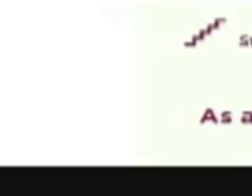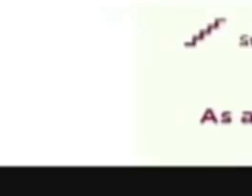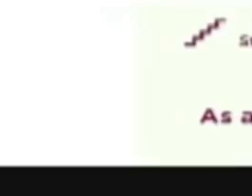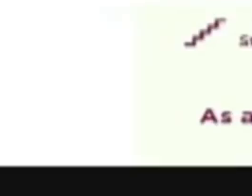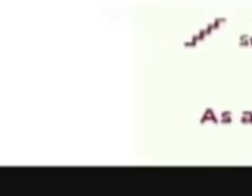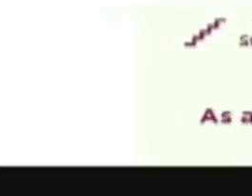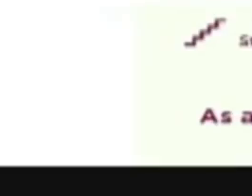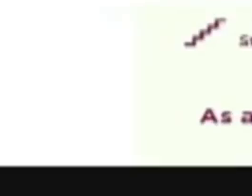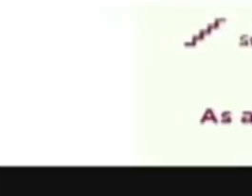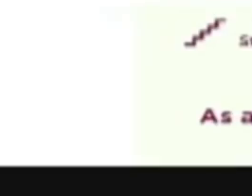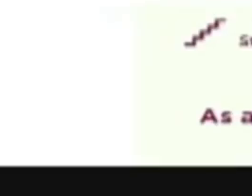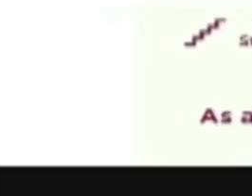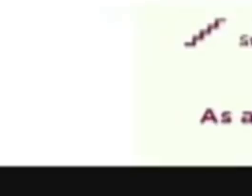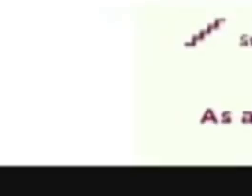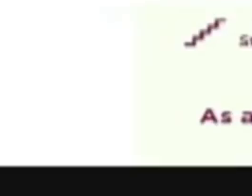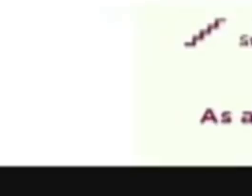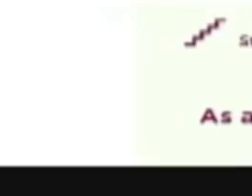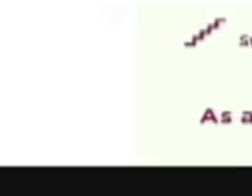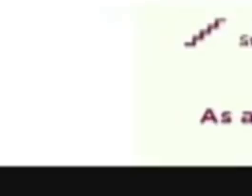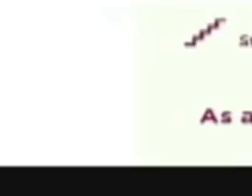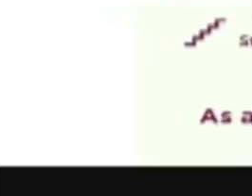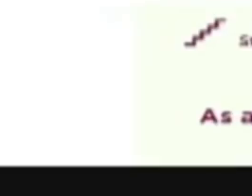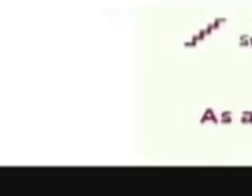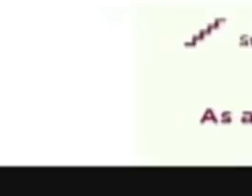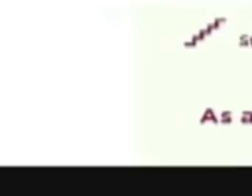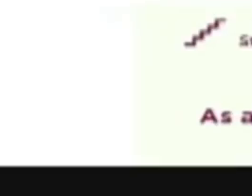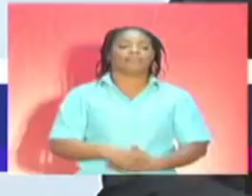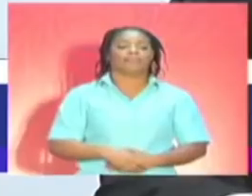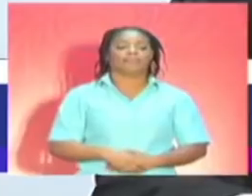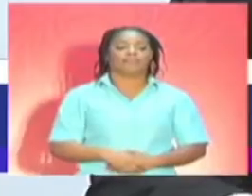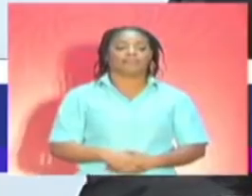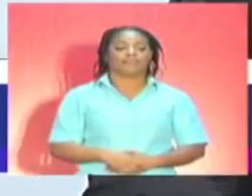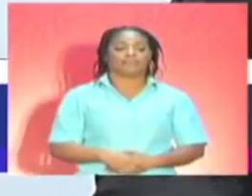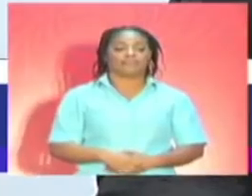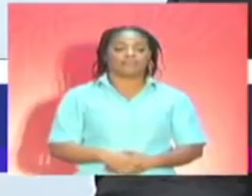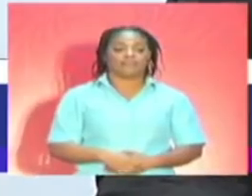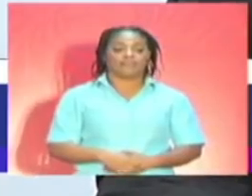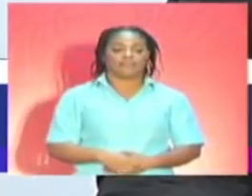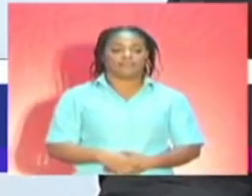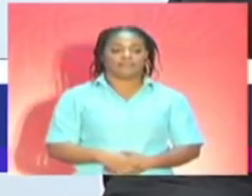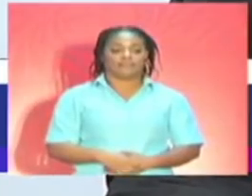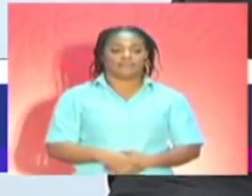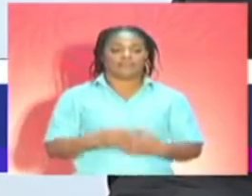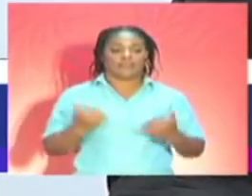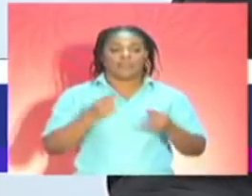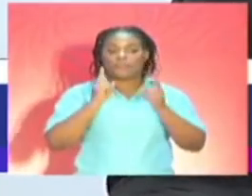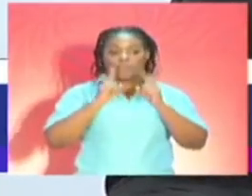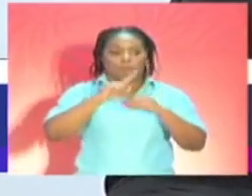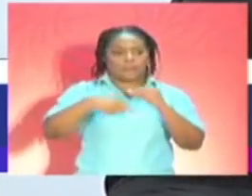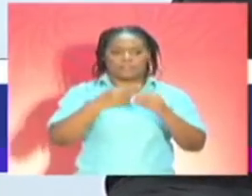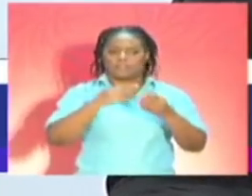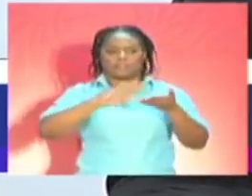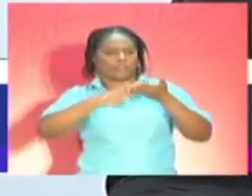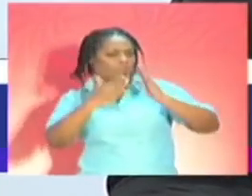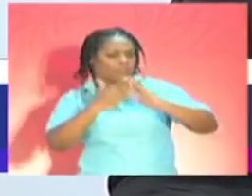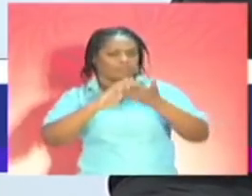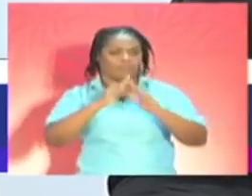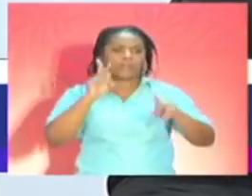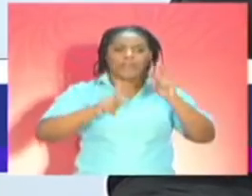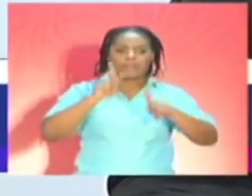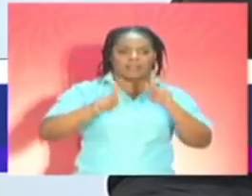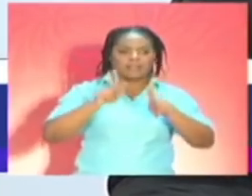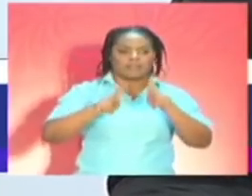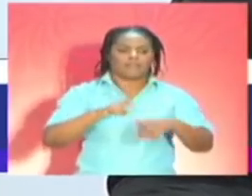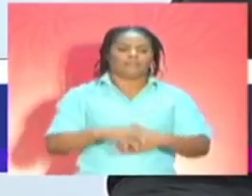372,614. Just a little breakdown further before we go into the community cases. The number of patients